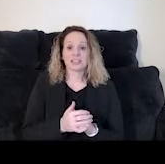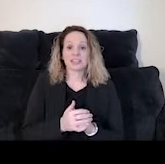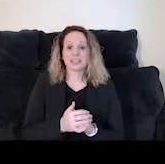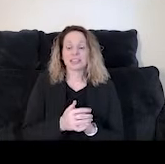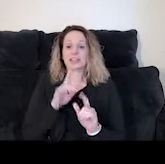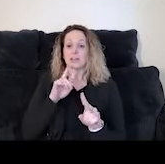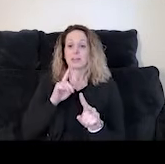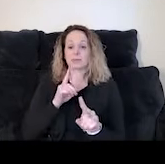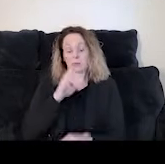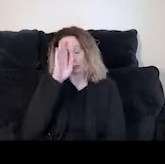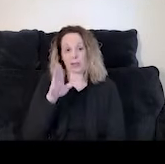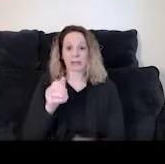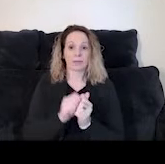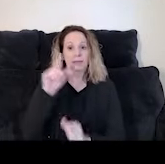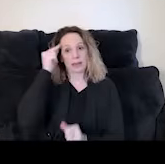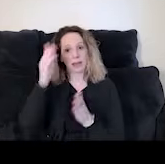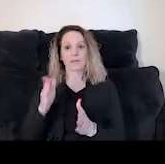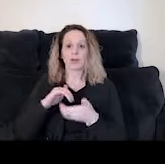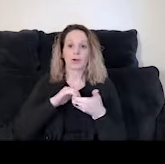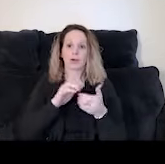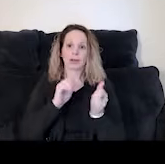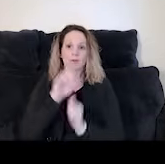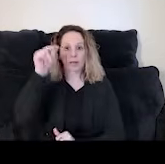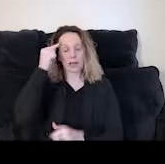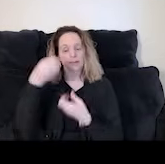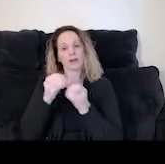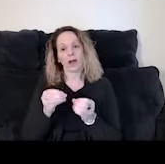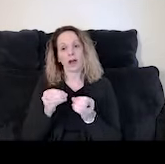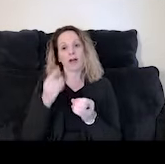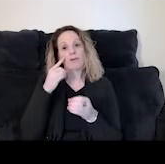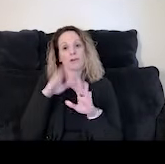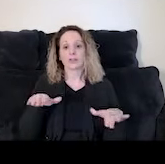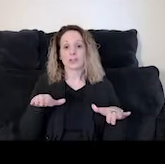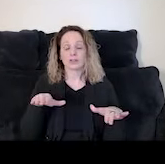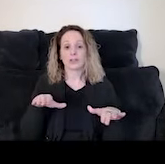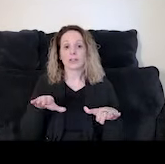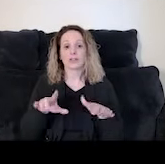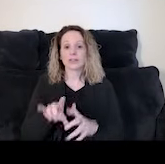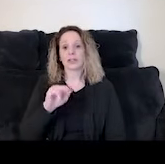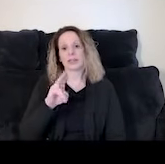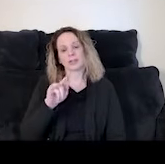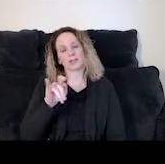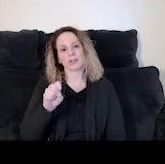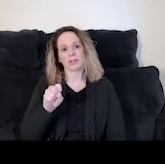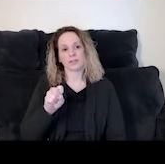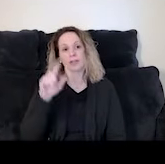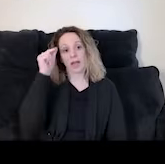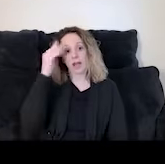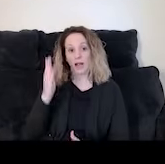report directly to the governor and are coordinated through the governor's Office of Children's Initiatives. Governor